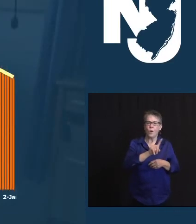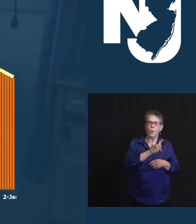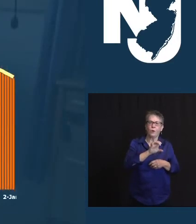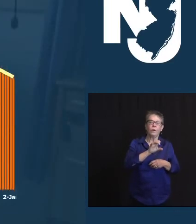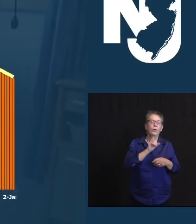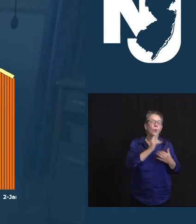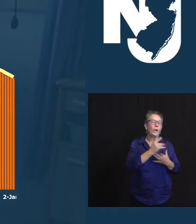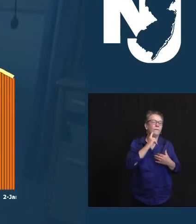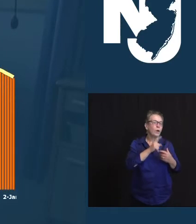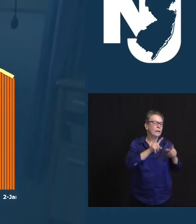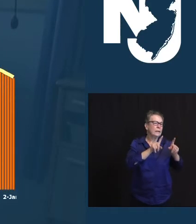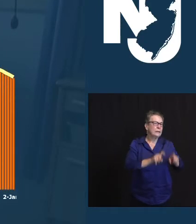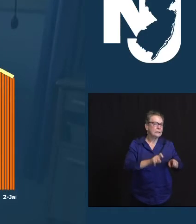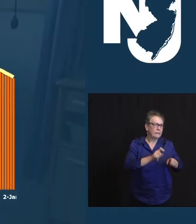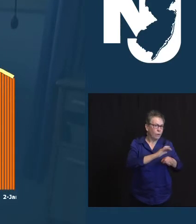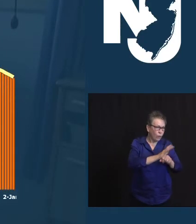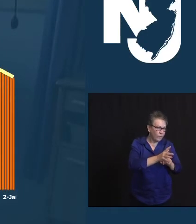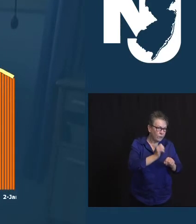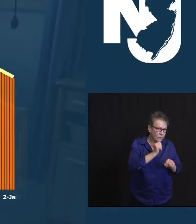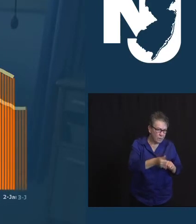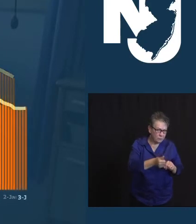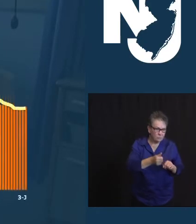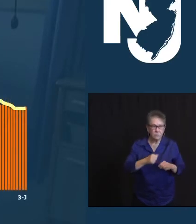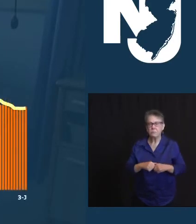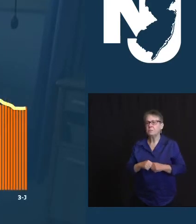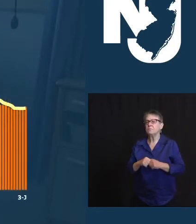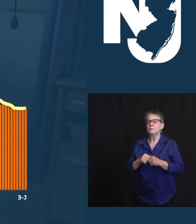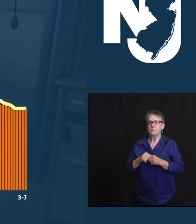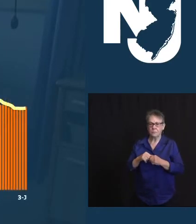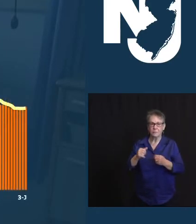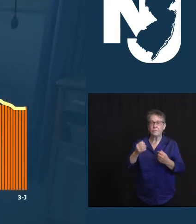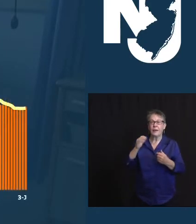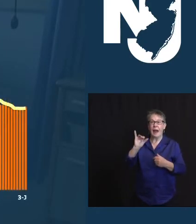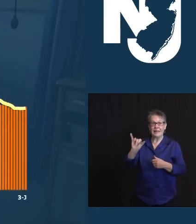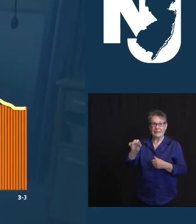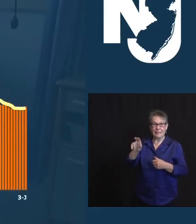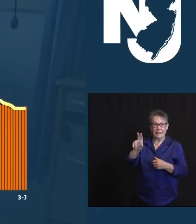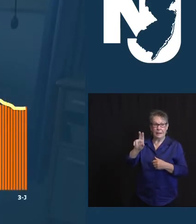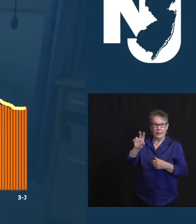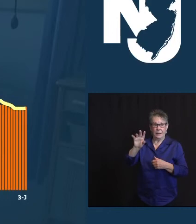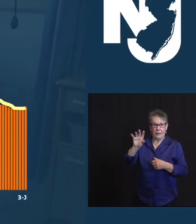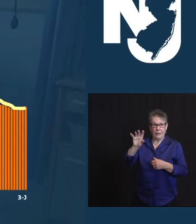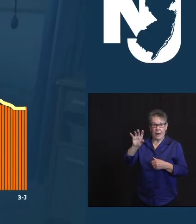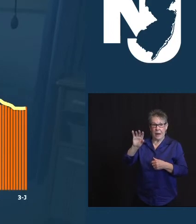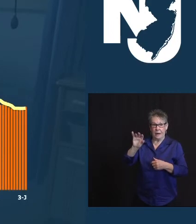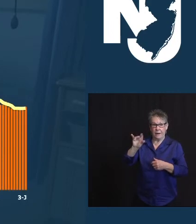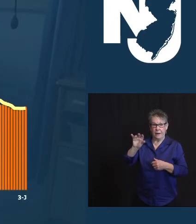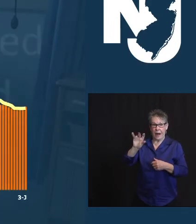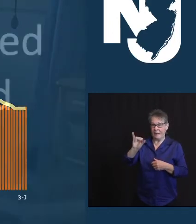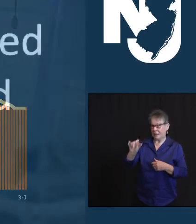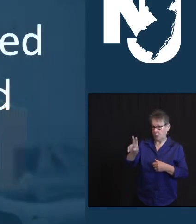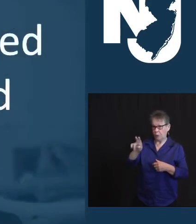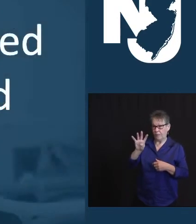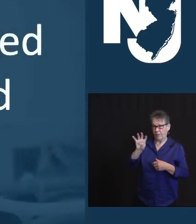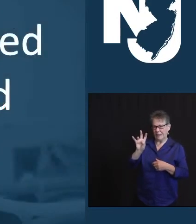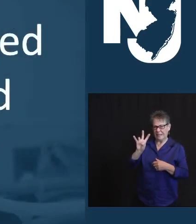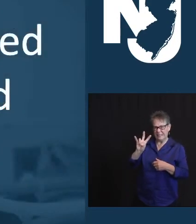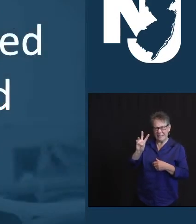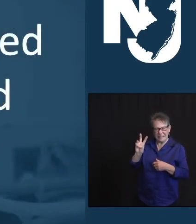664 patients requiring intensive care and 476 ventilators that were in use. Throughout